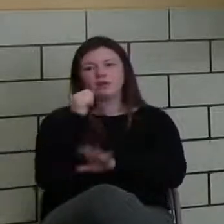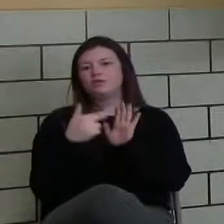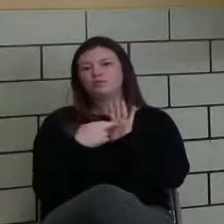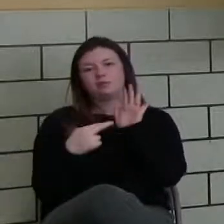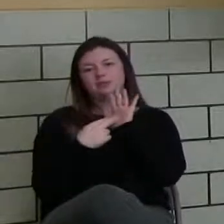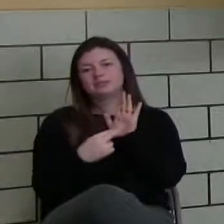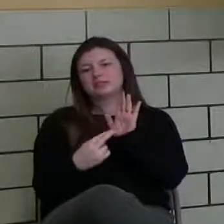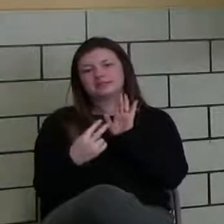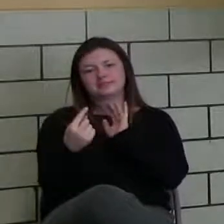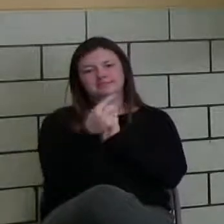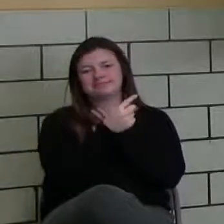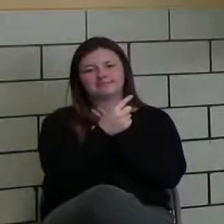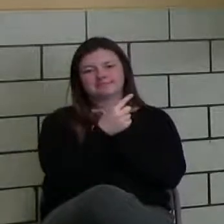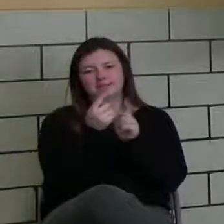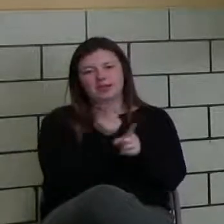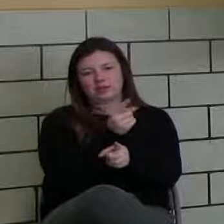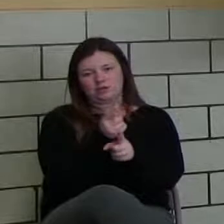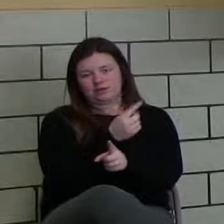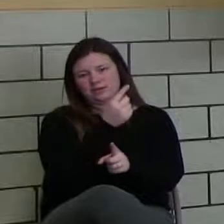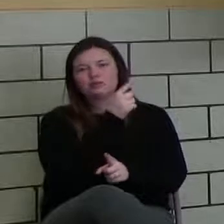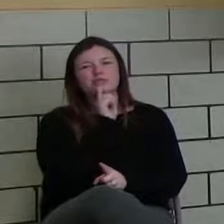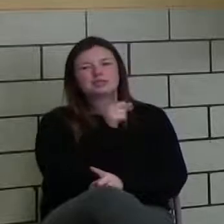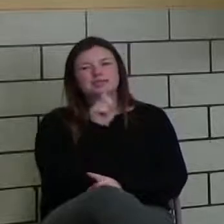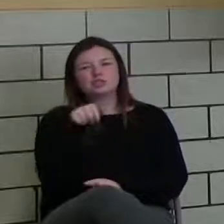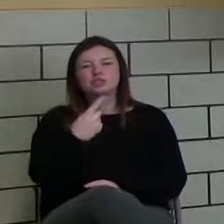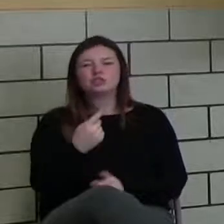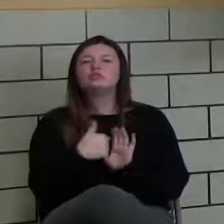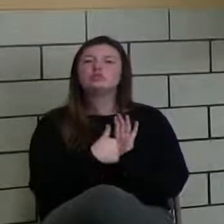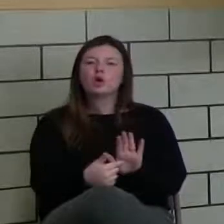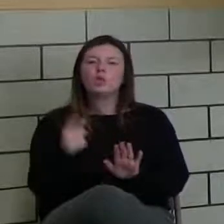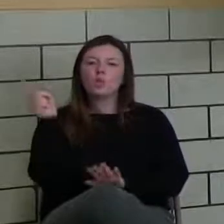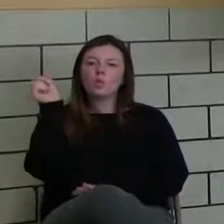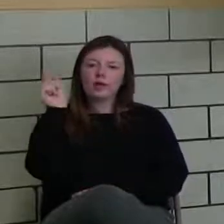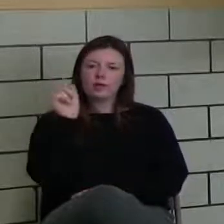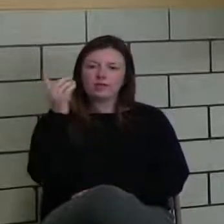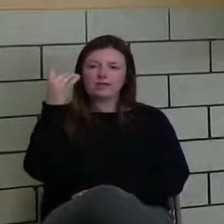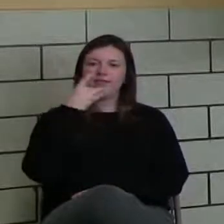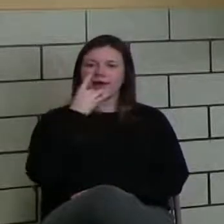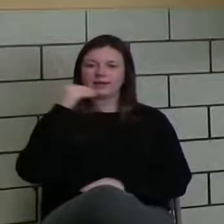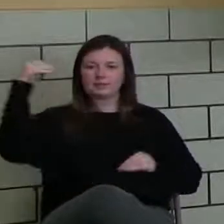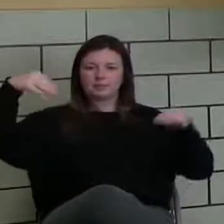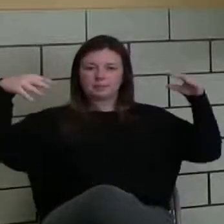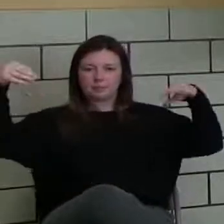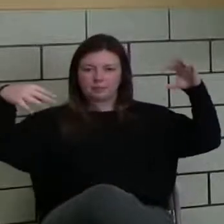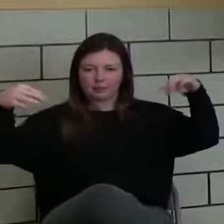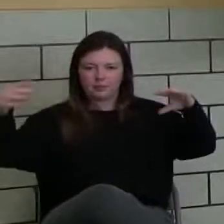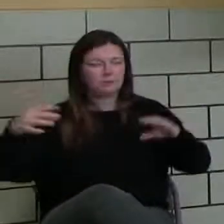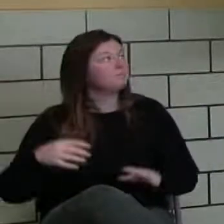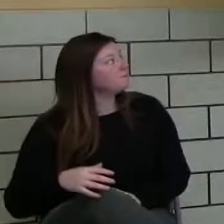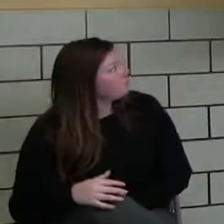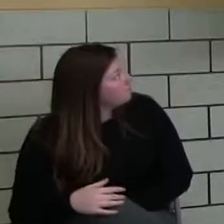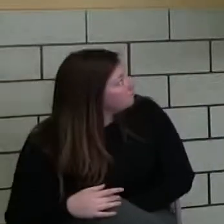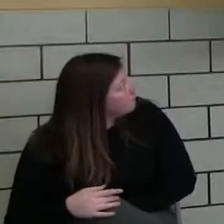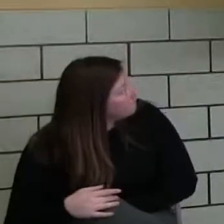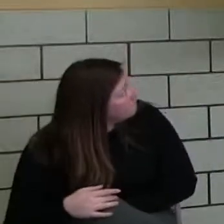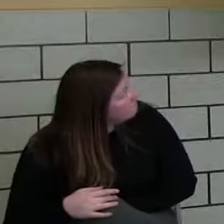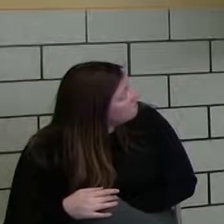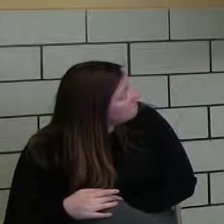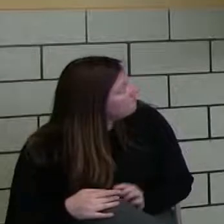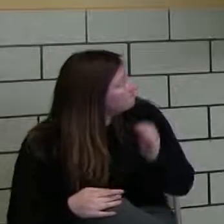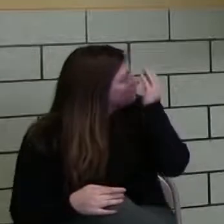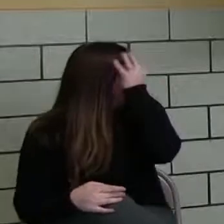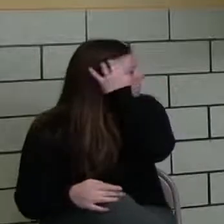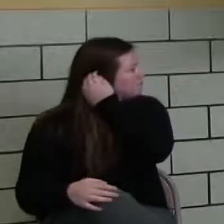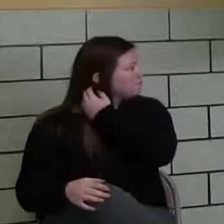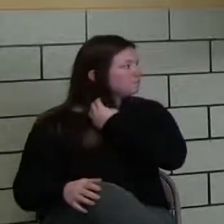representative of the spread of the lighting. It's really just to show you all where the lights would be. I don't have that accurate footprint of the lighting